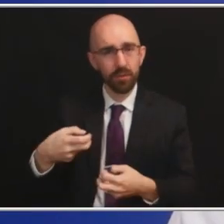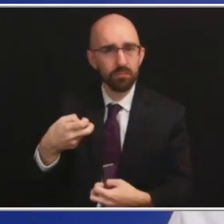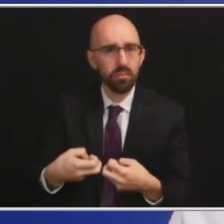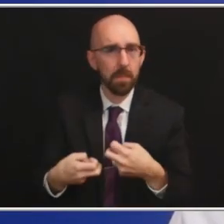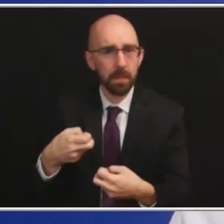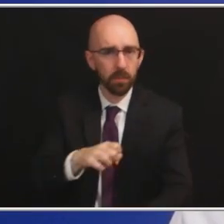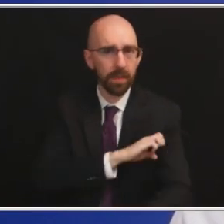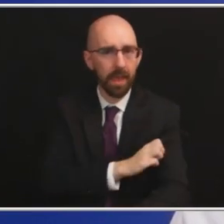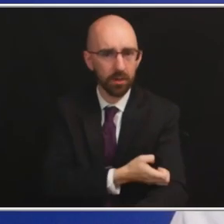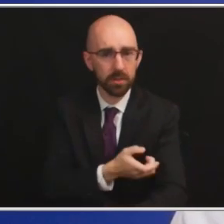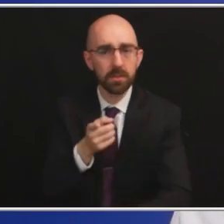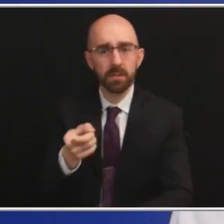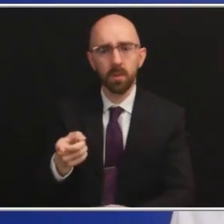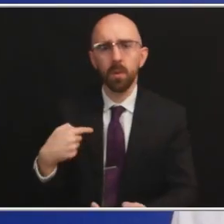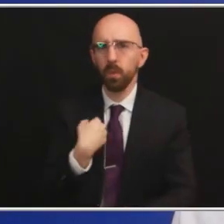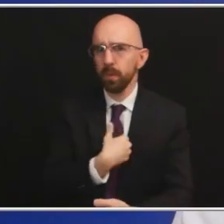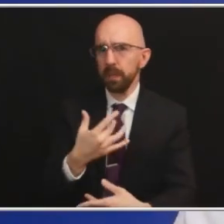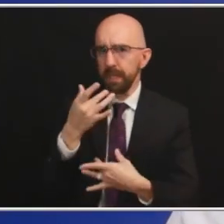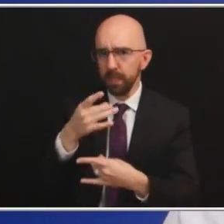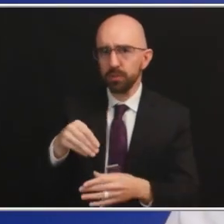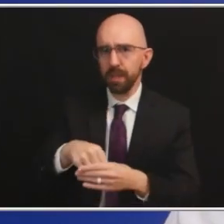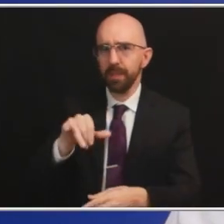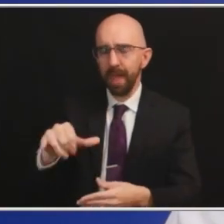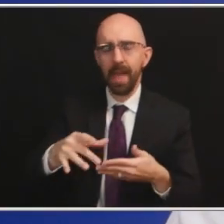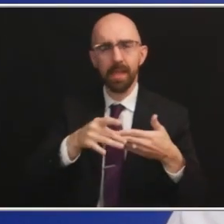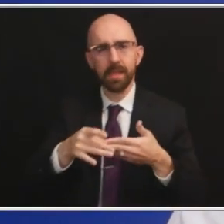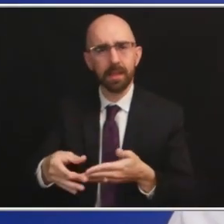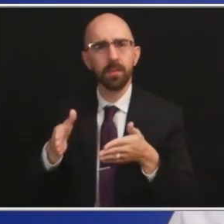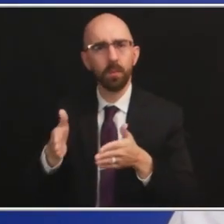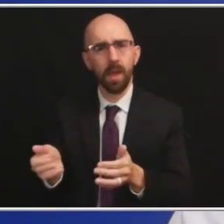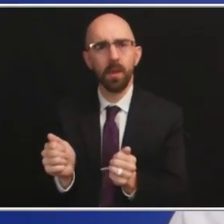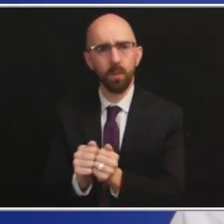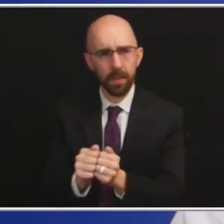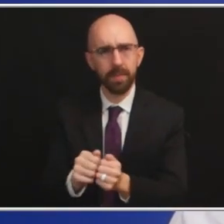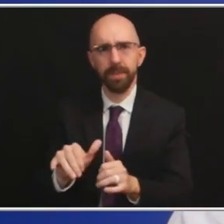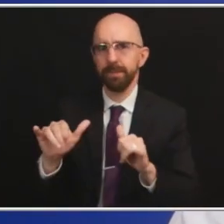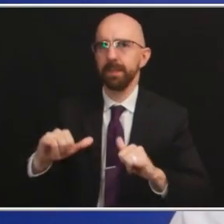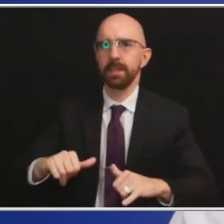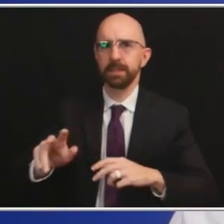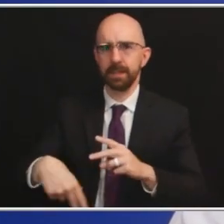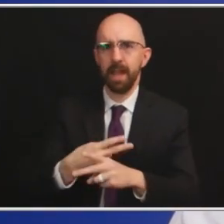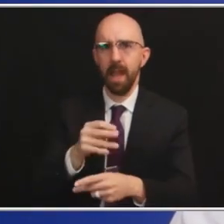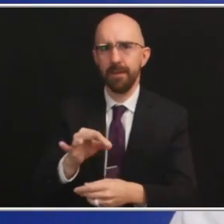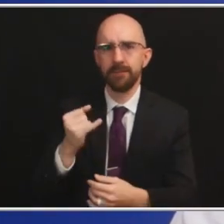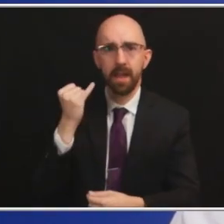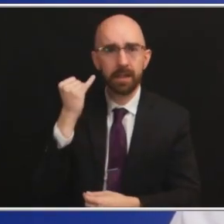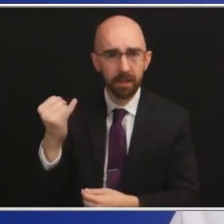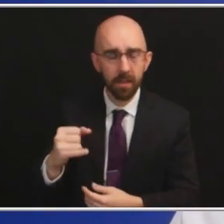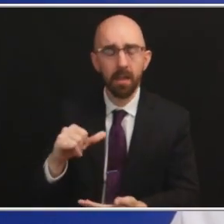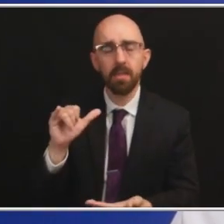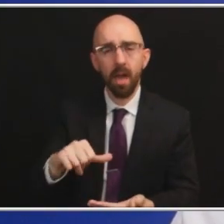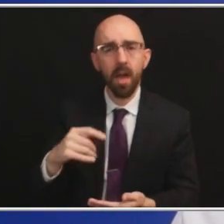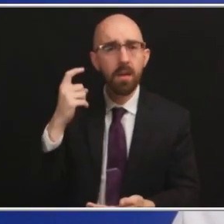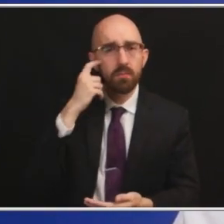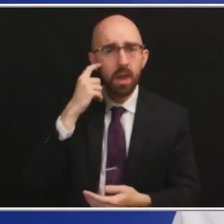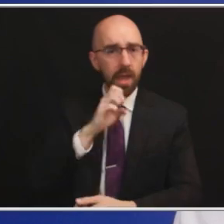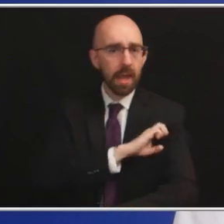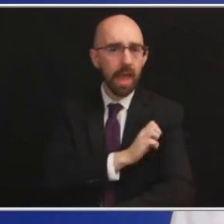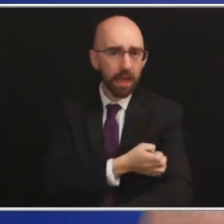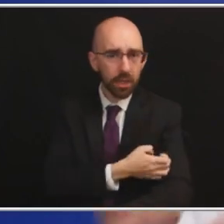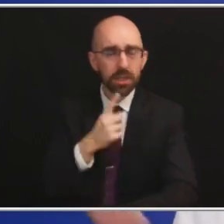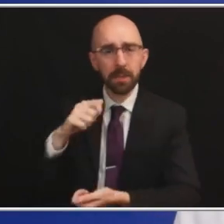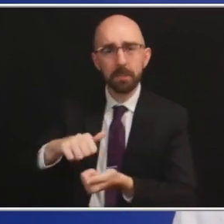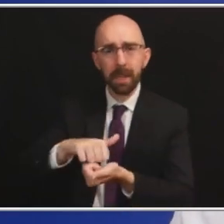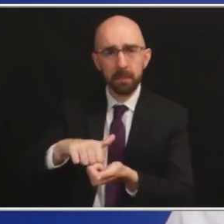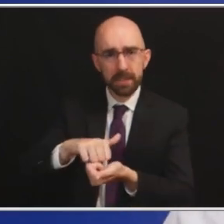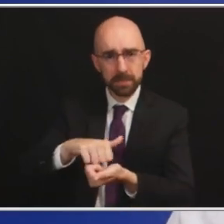interested in really leading the way in terms of this sort of idea that brain energy metabolism is something that we should